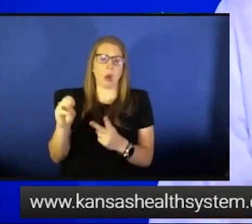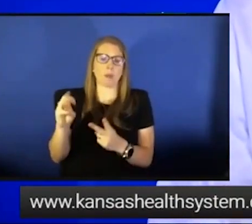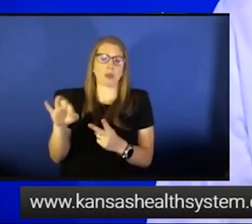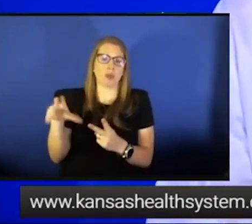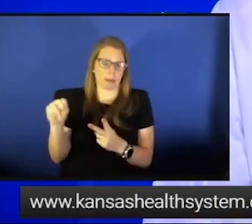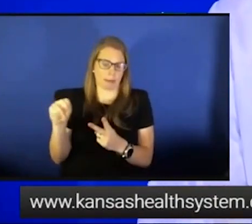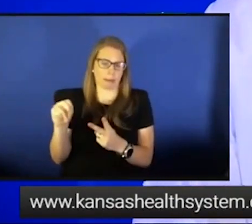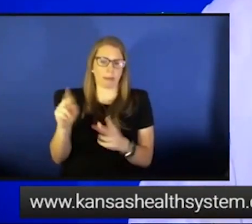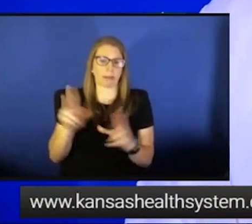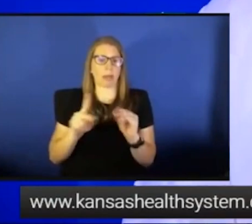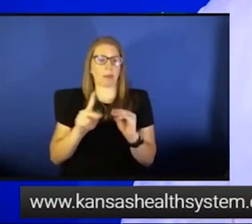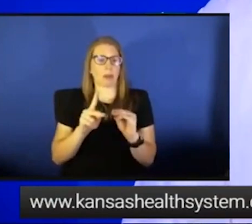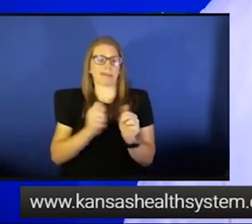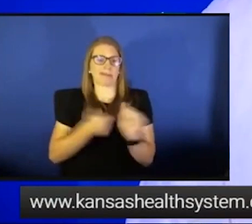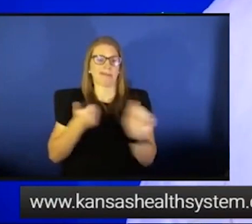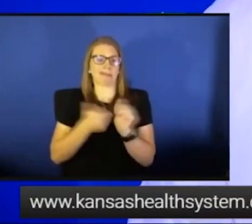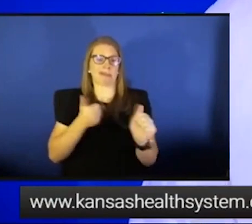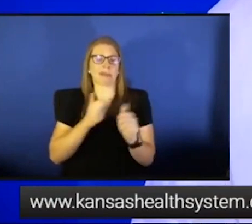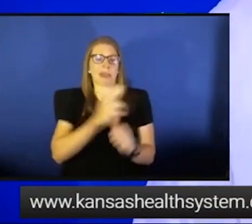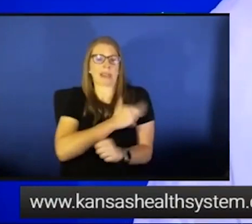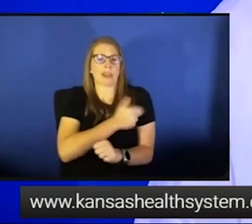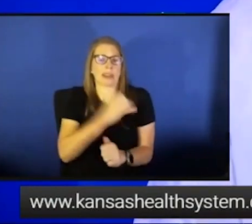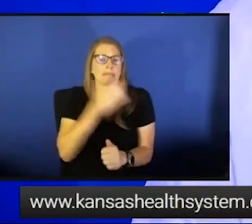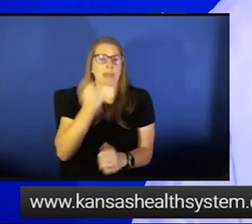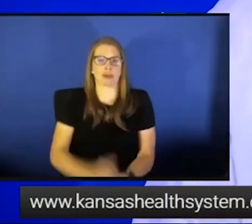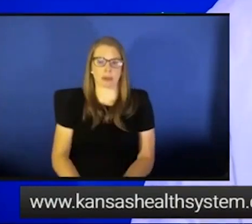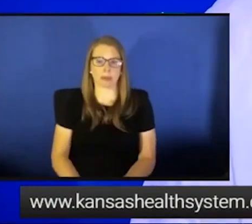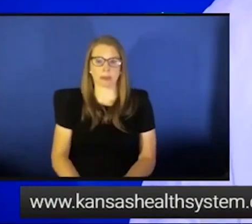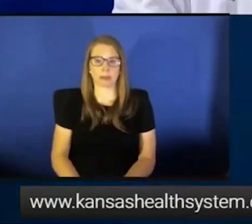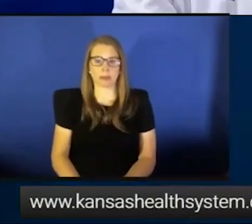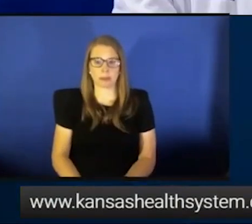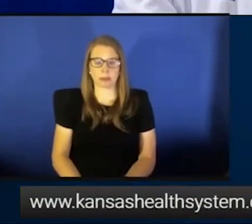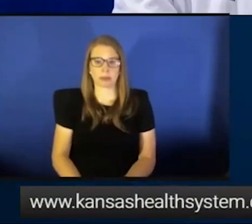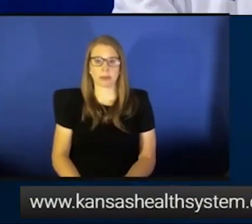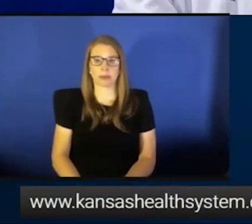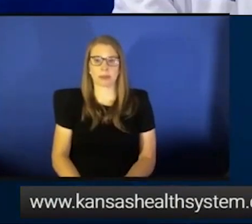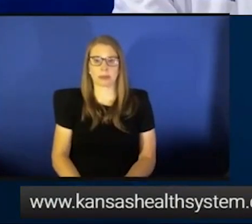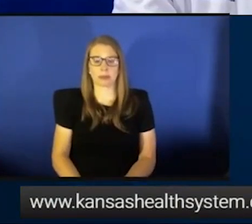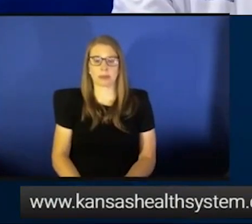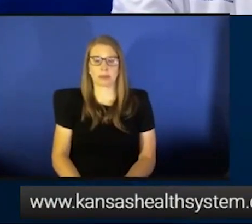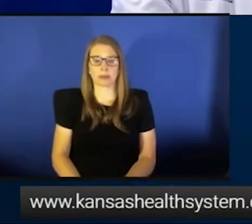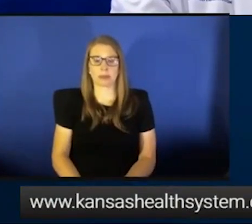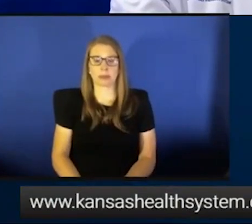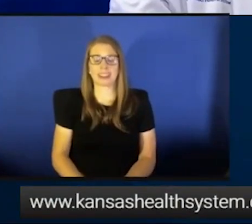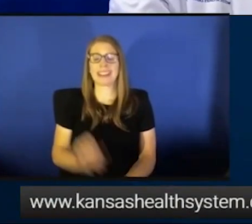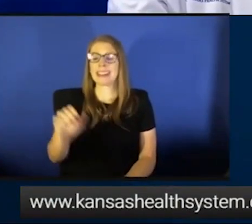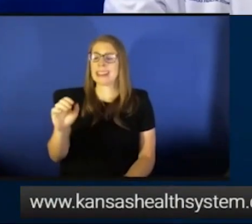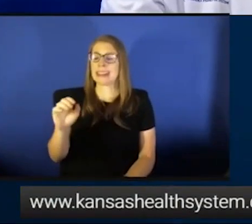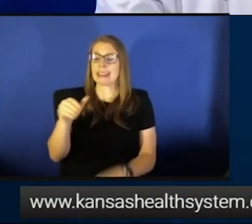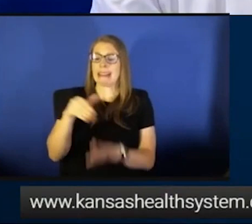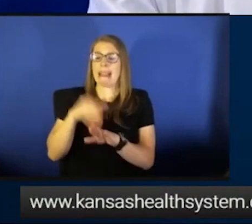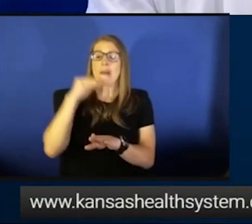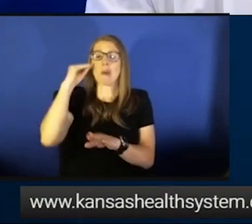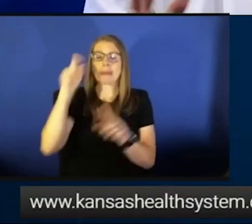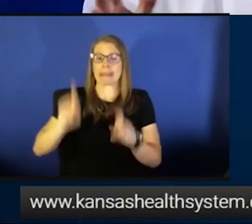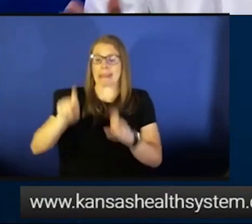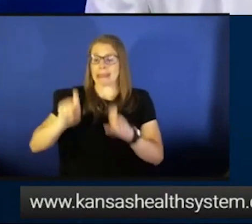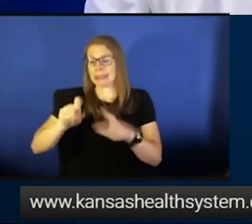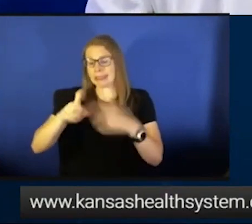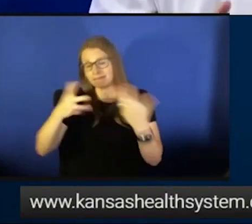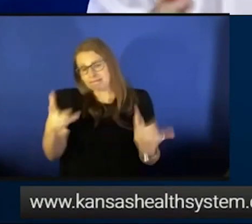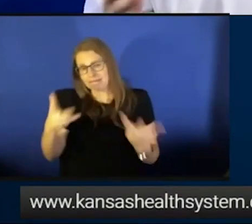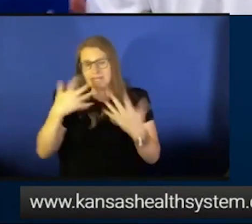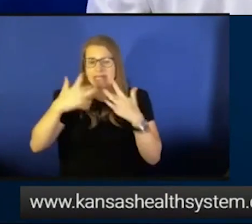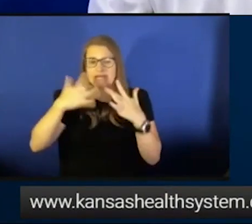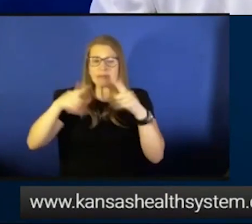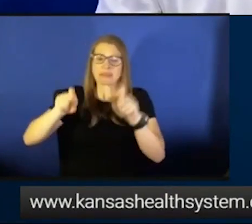are seeing that rise, though, and there's so many more patients that probably are infected than we know because of the at-home testing, the lack of the testing that was